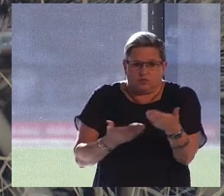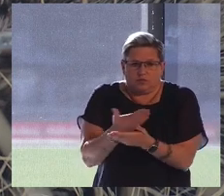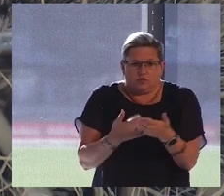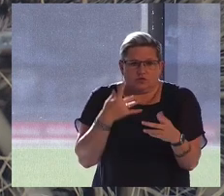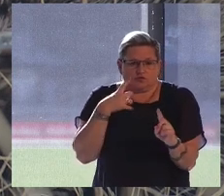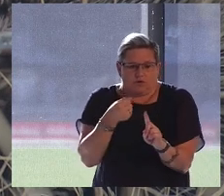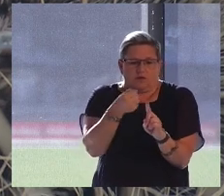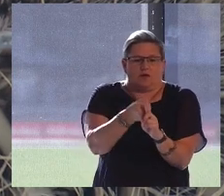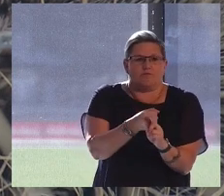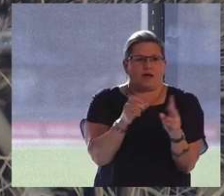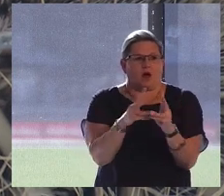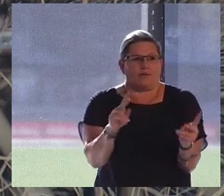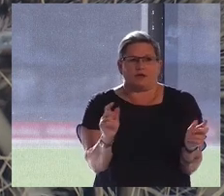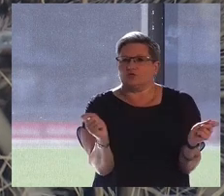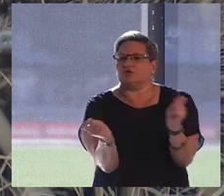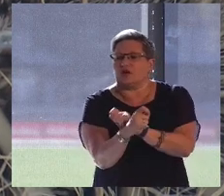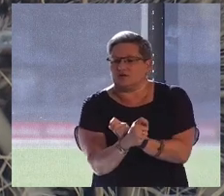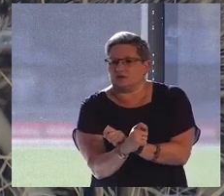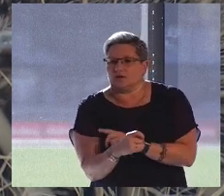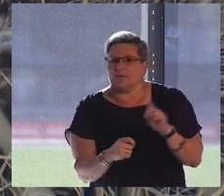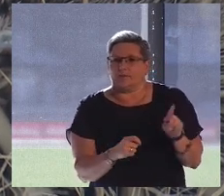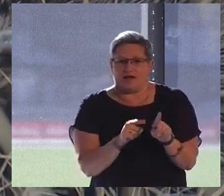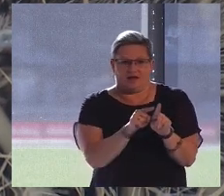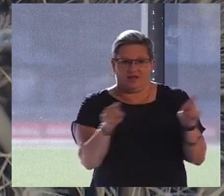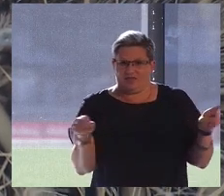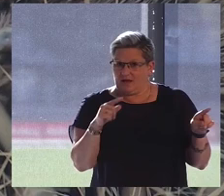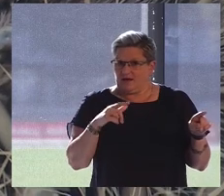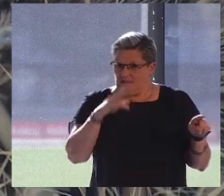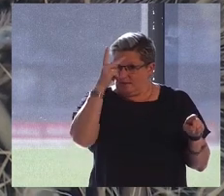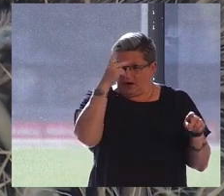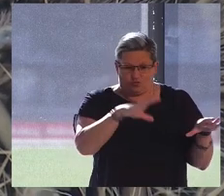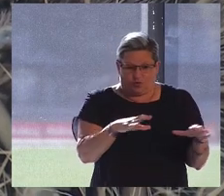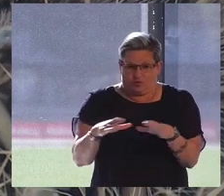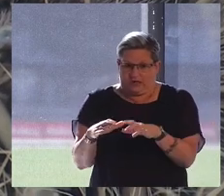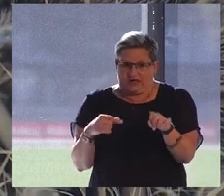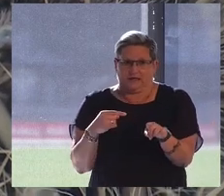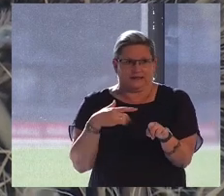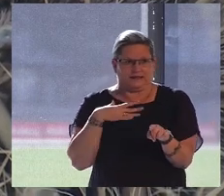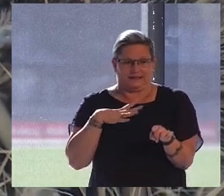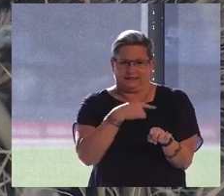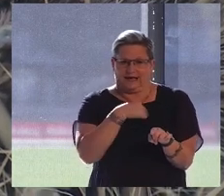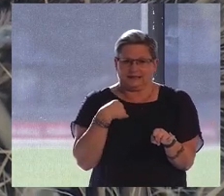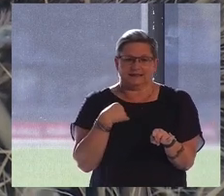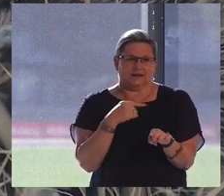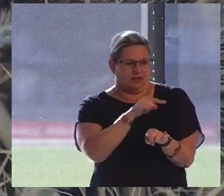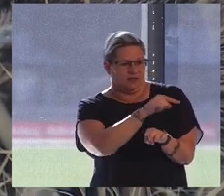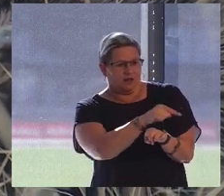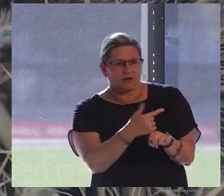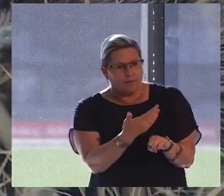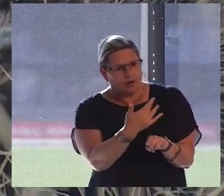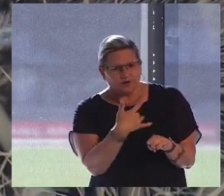But they also need us to do the same. We can't expect them to be willing to try new